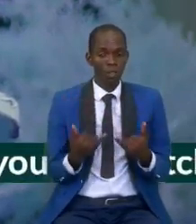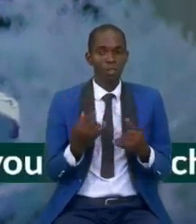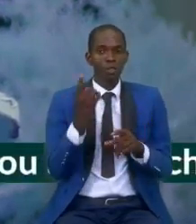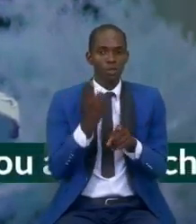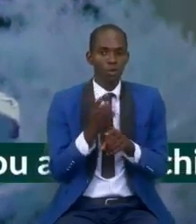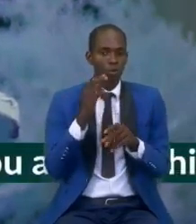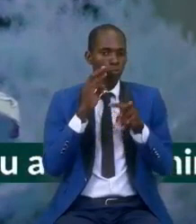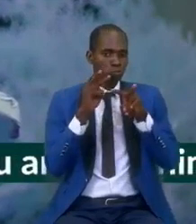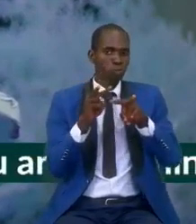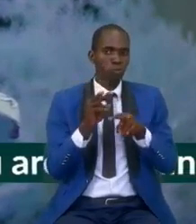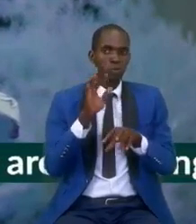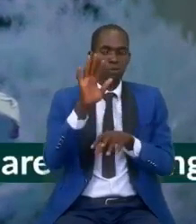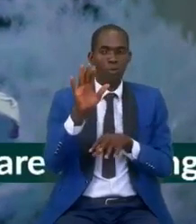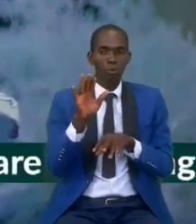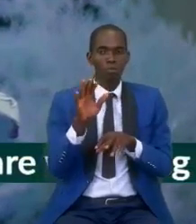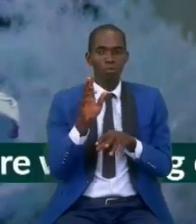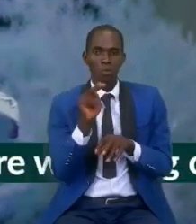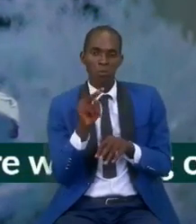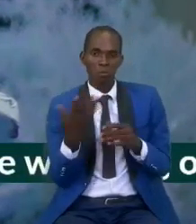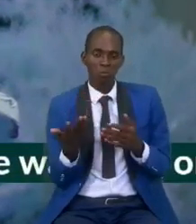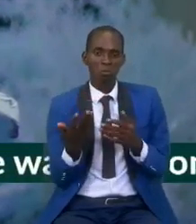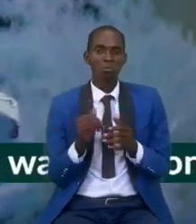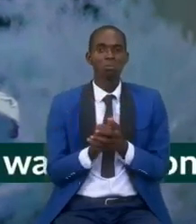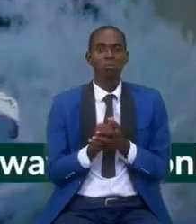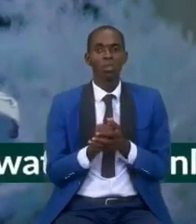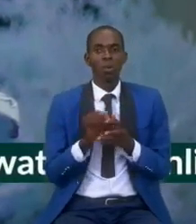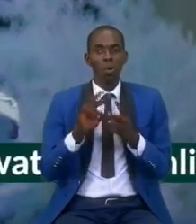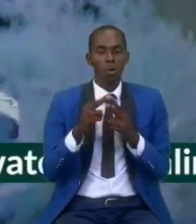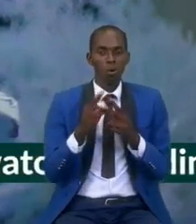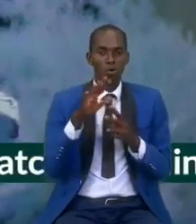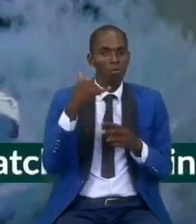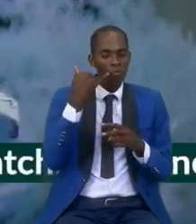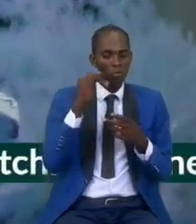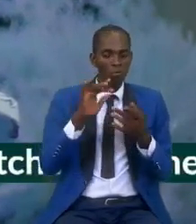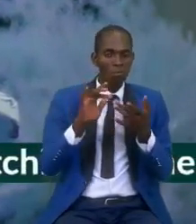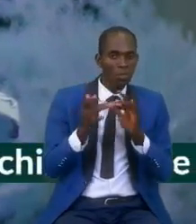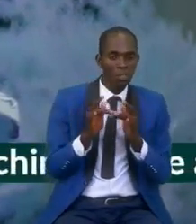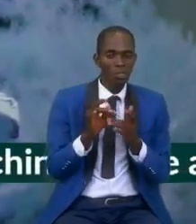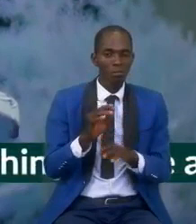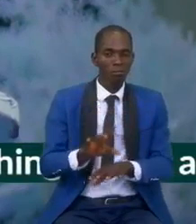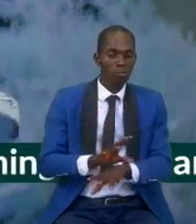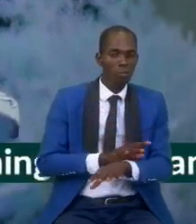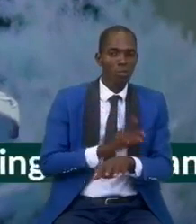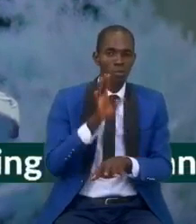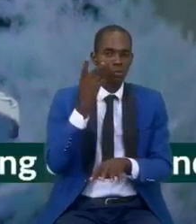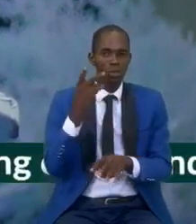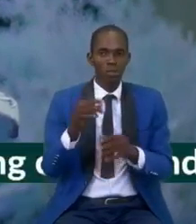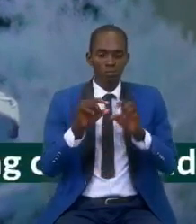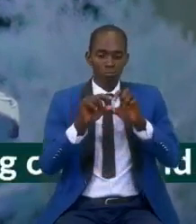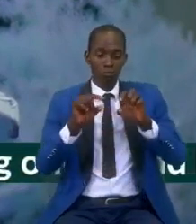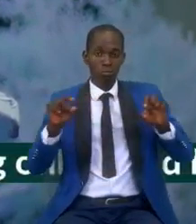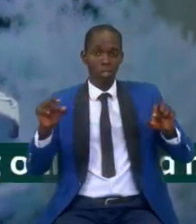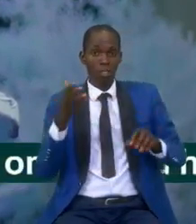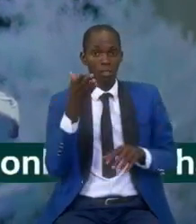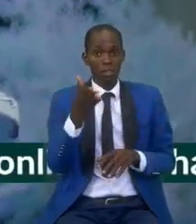there. By the grace of God, as you see it, click it and complete the